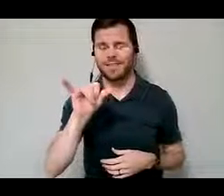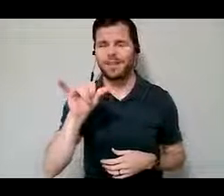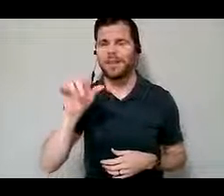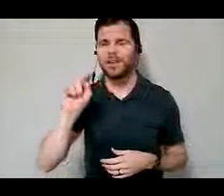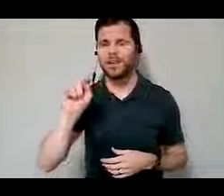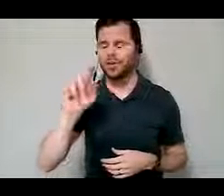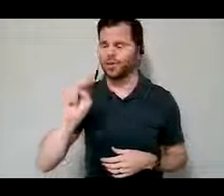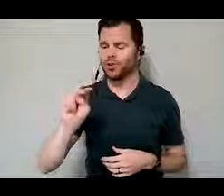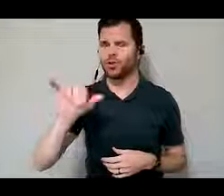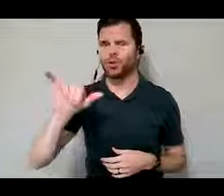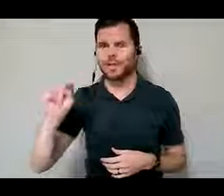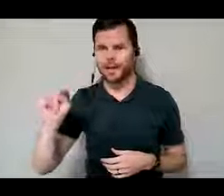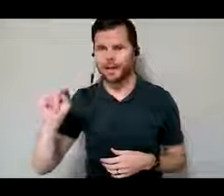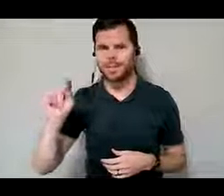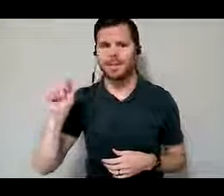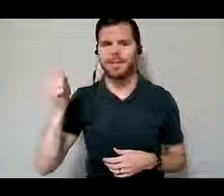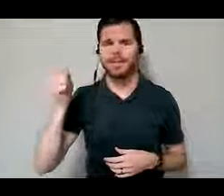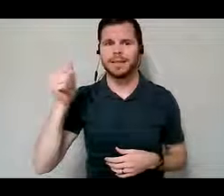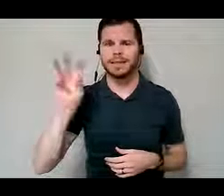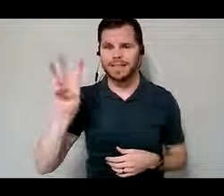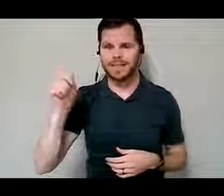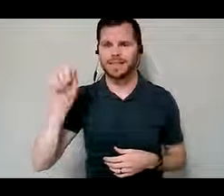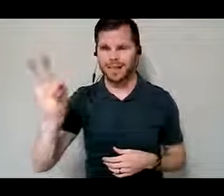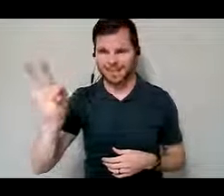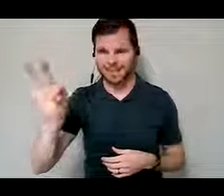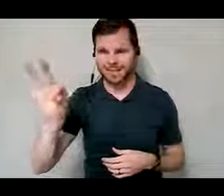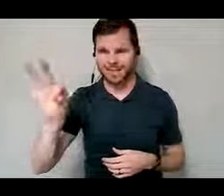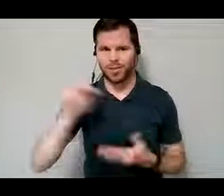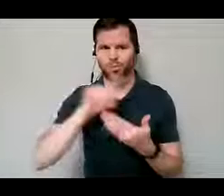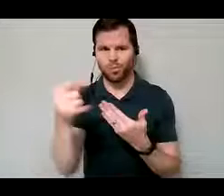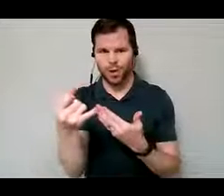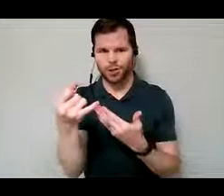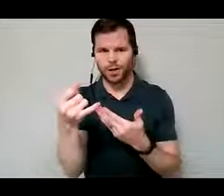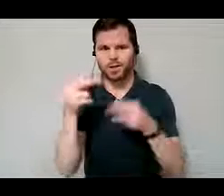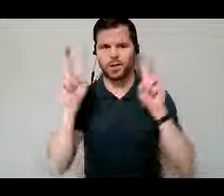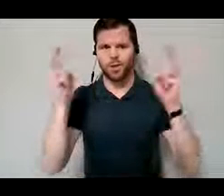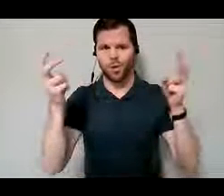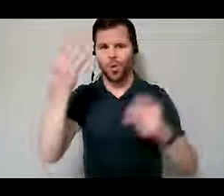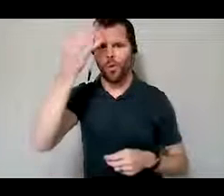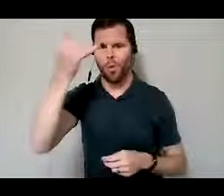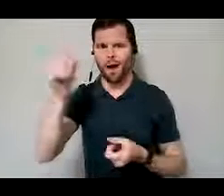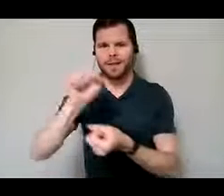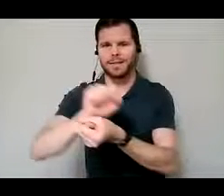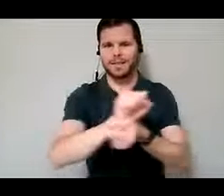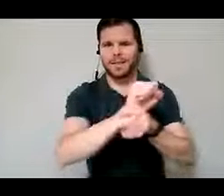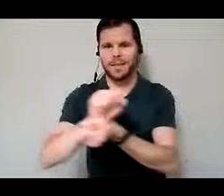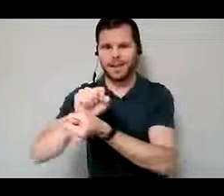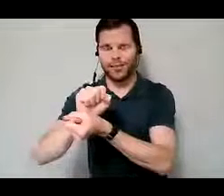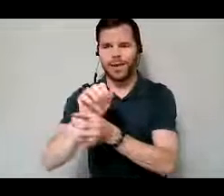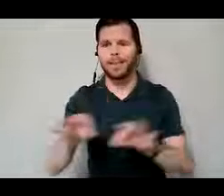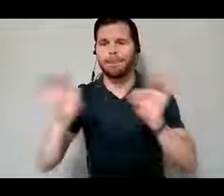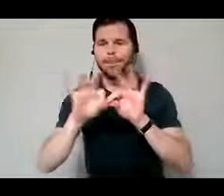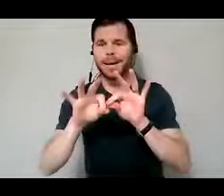Why Slavery Matters, why teaching about slavery matters. As you know, some states have omitted, taken